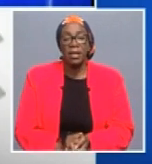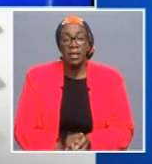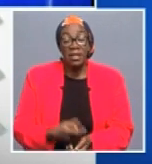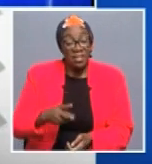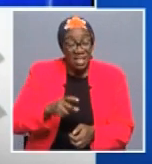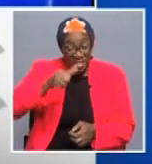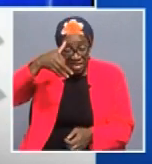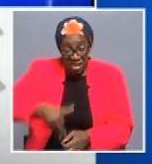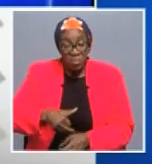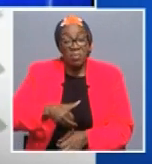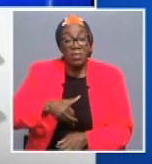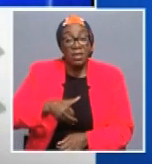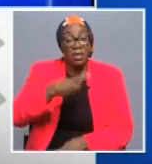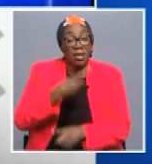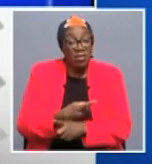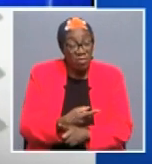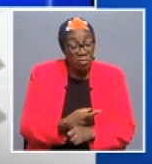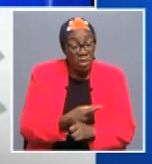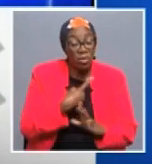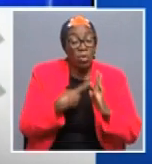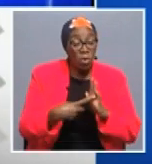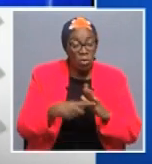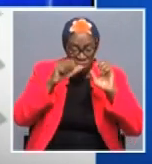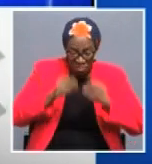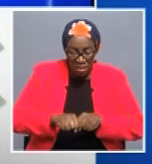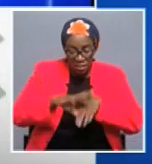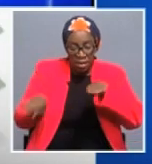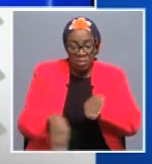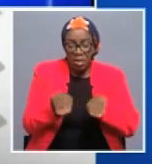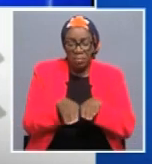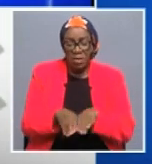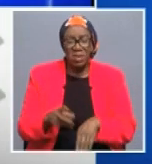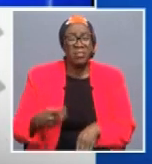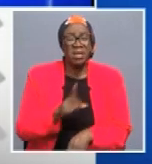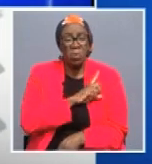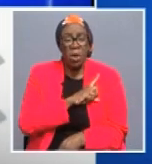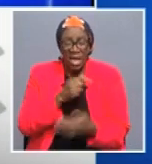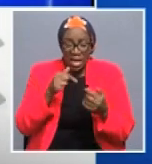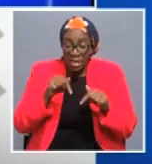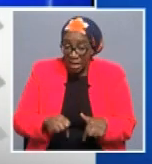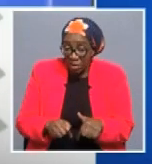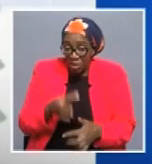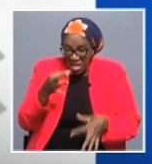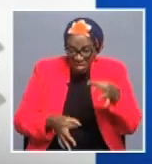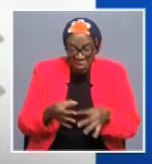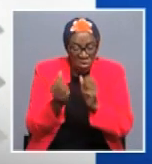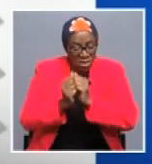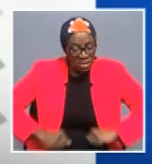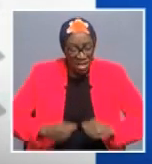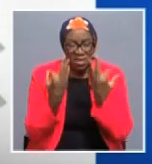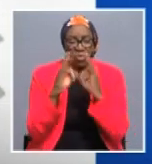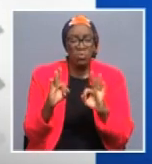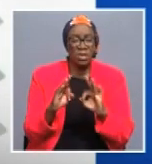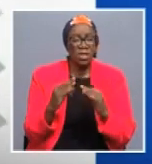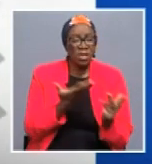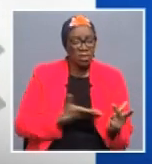Well, two things. The one thing is that I don't think, and I may be wrong,